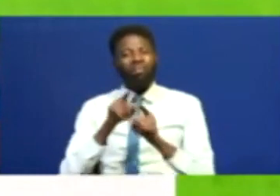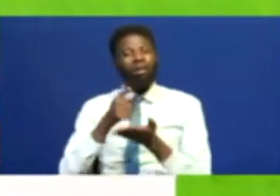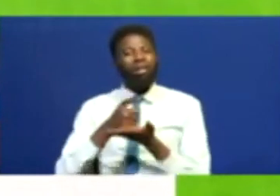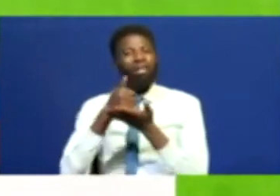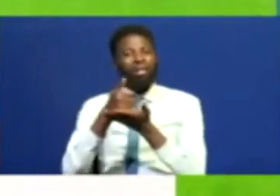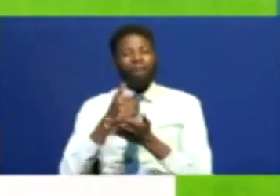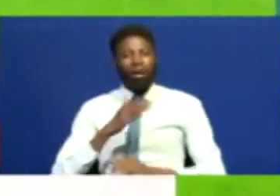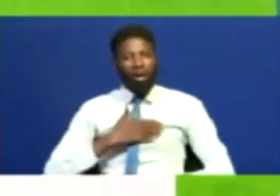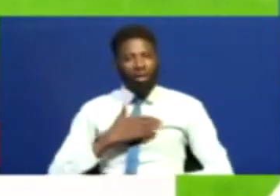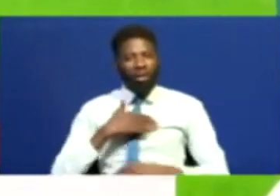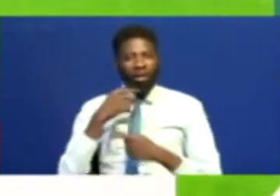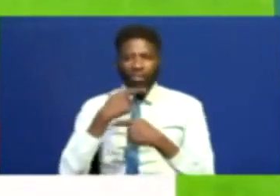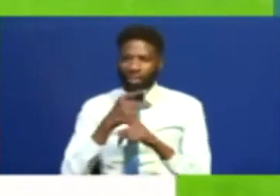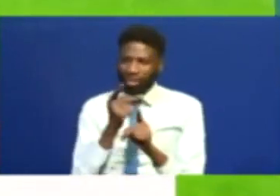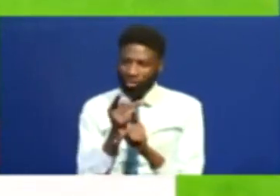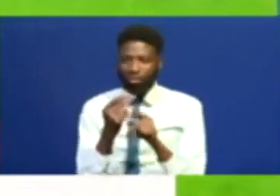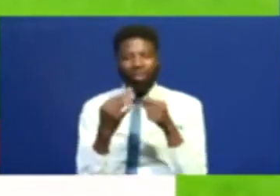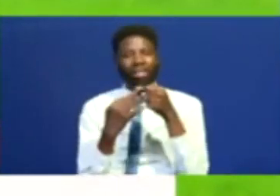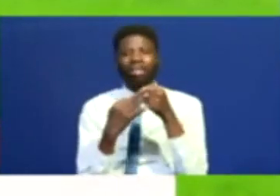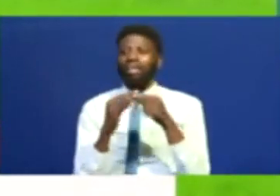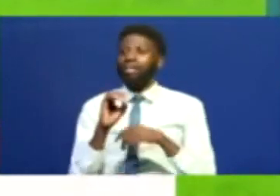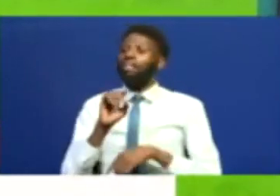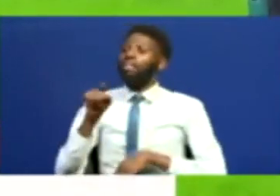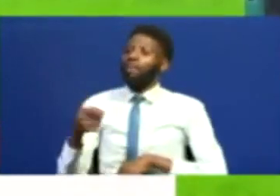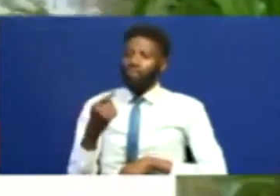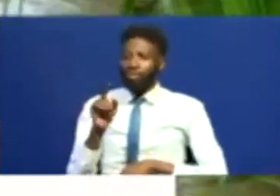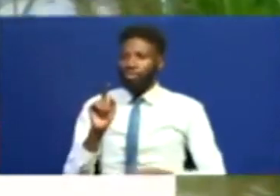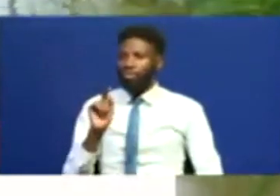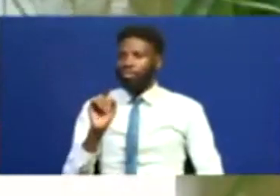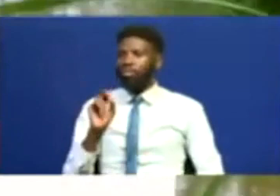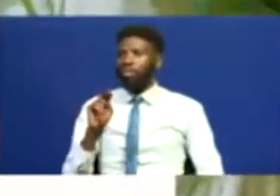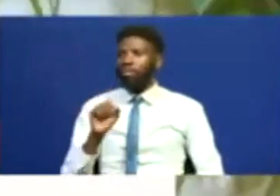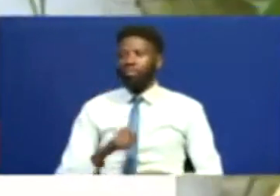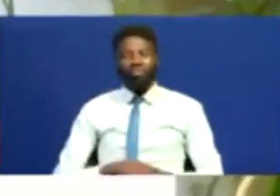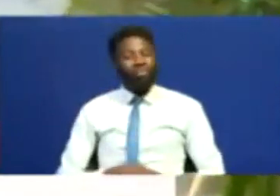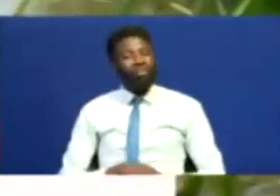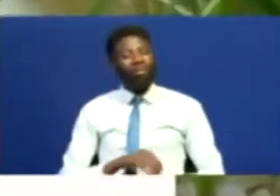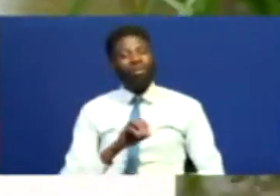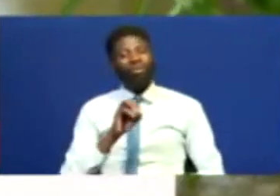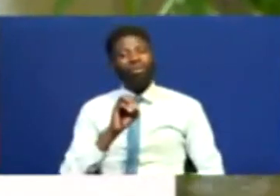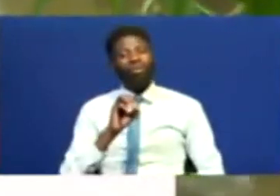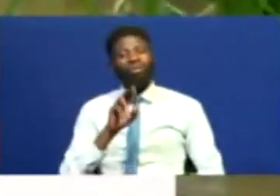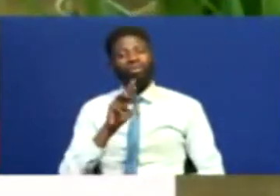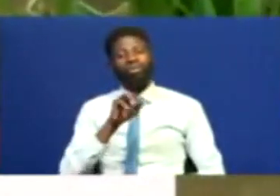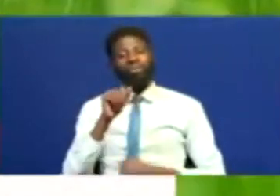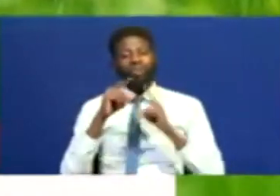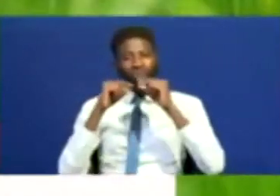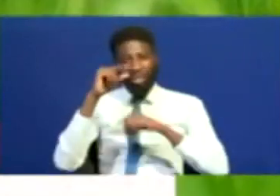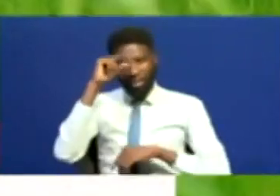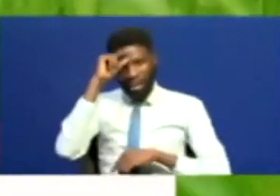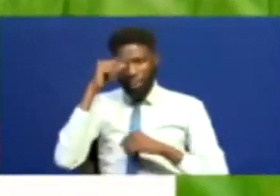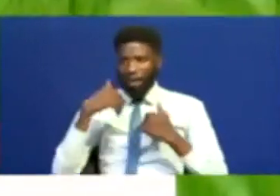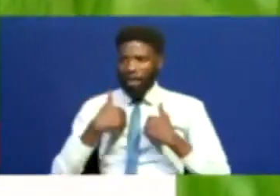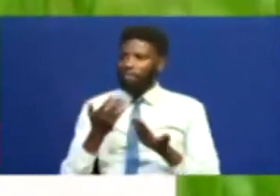our production to 80,000 metric ton. Ouma revealed that the government has already deployed at least one